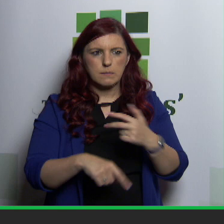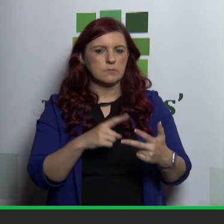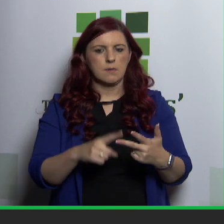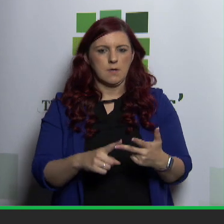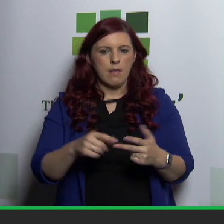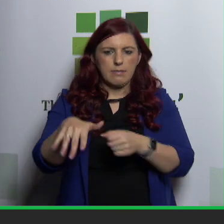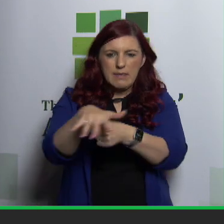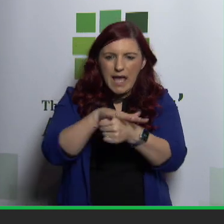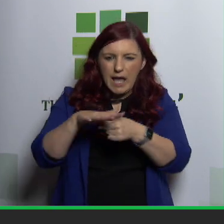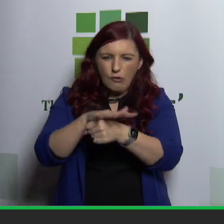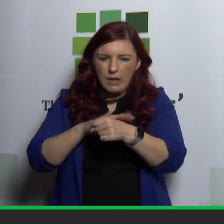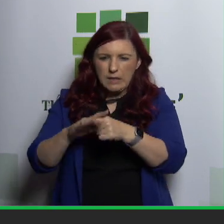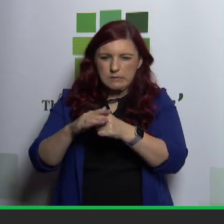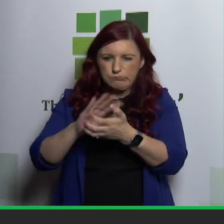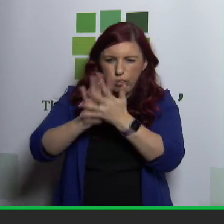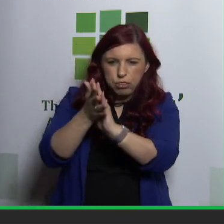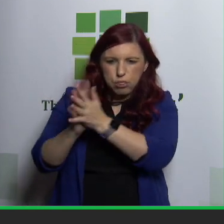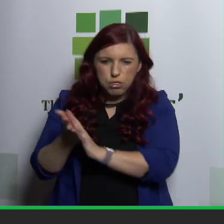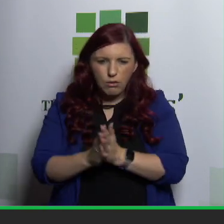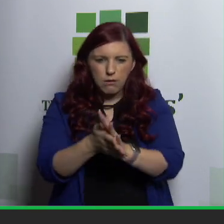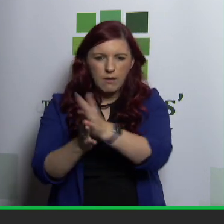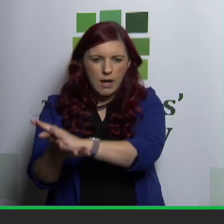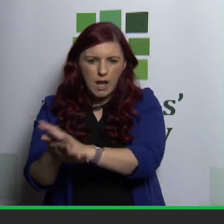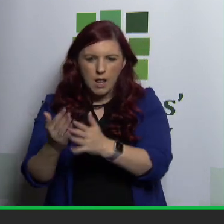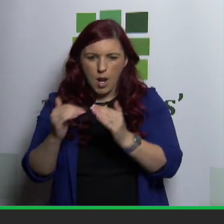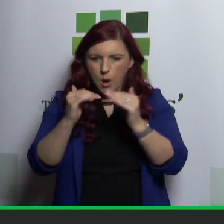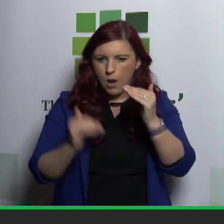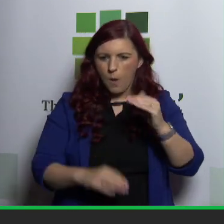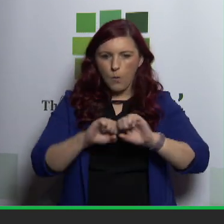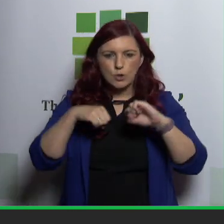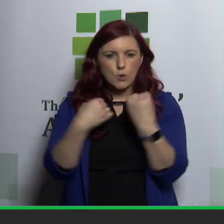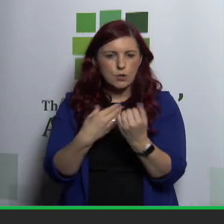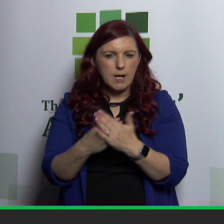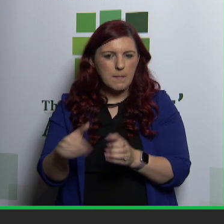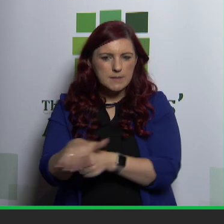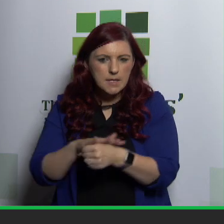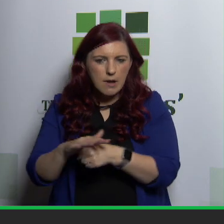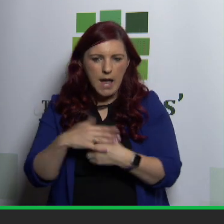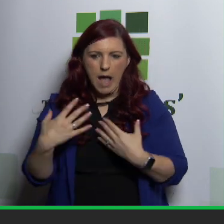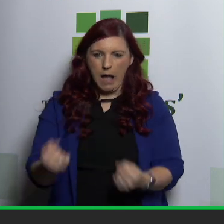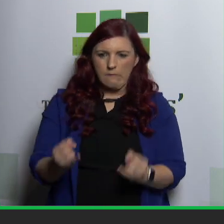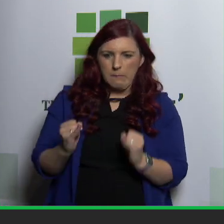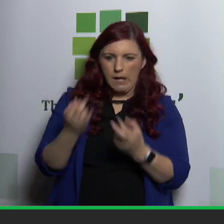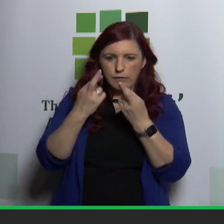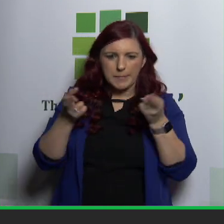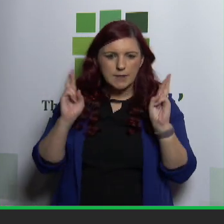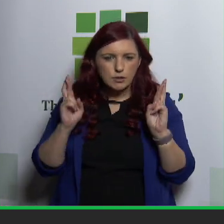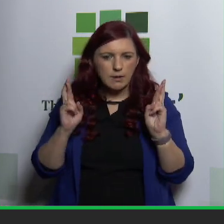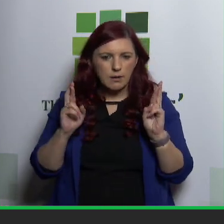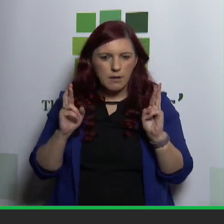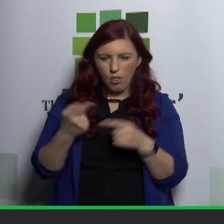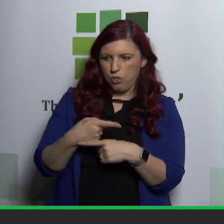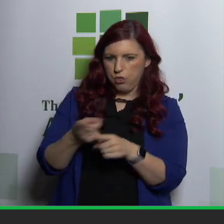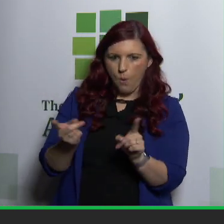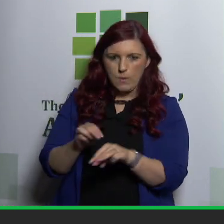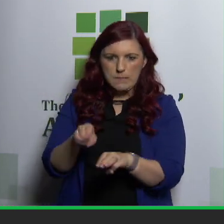area is a run-down, lower socioeconomic area. It has a reputation. Those people know